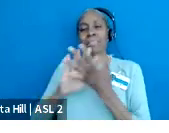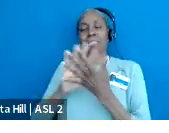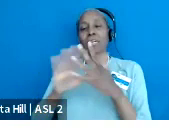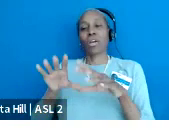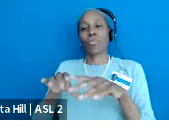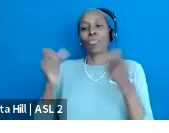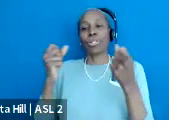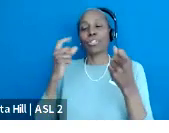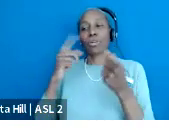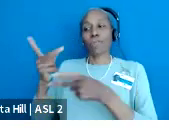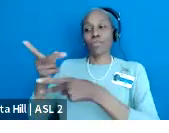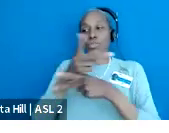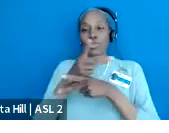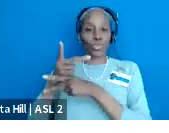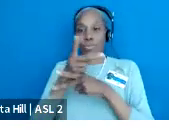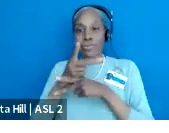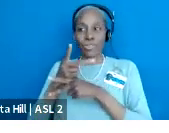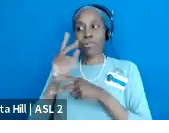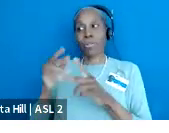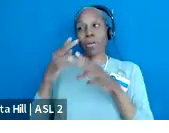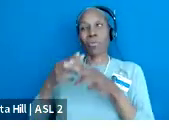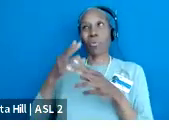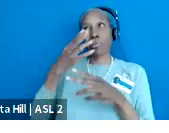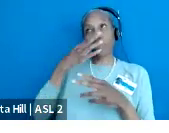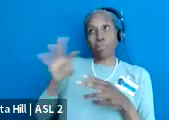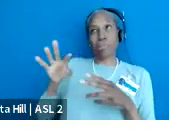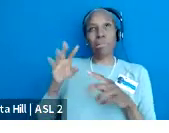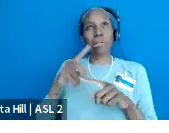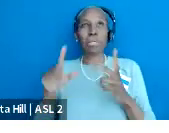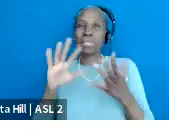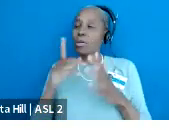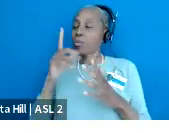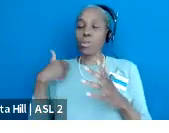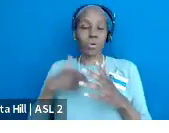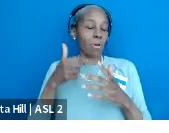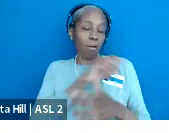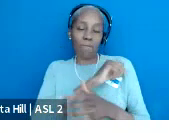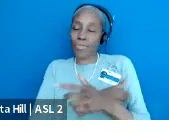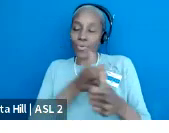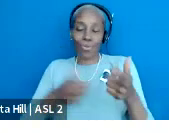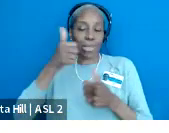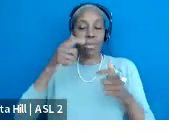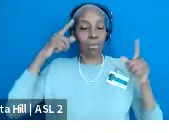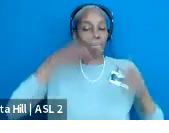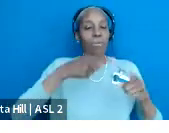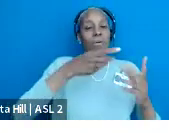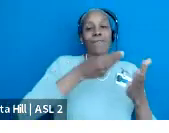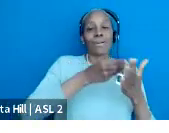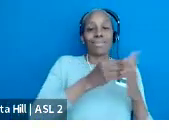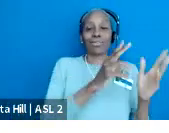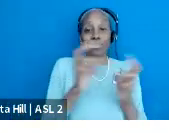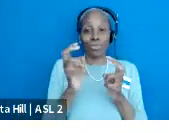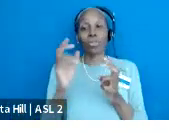of supervision, which could be neglect, but we don't typically have jurisdiction over financial issues. And I